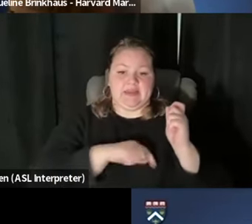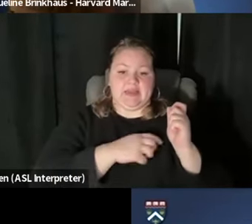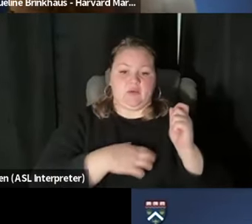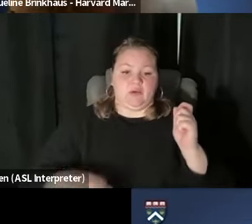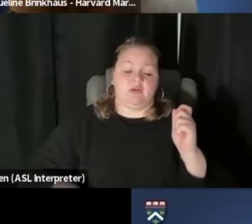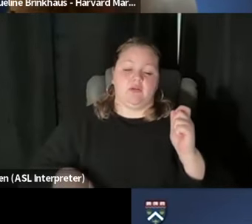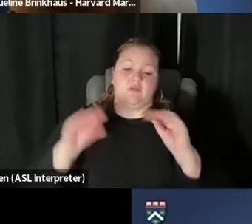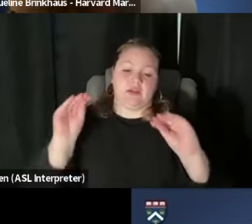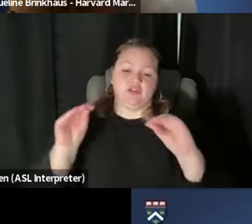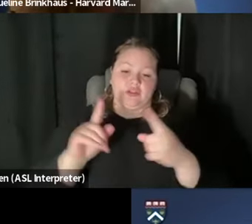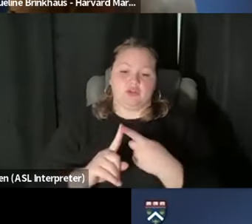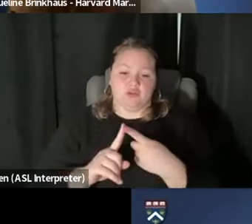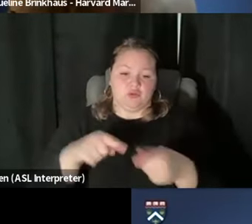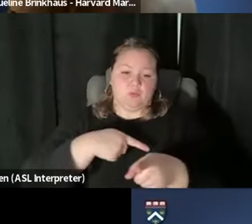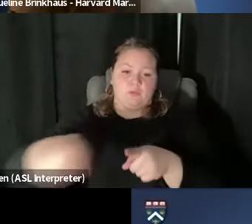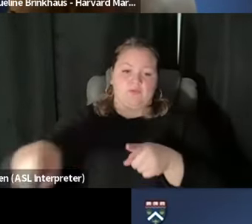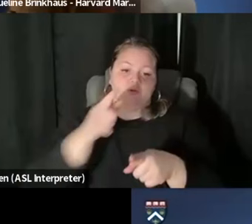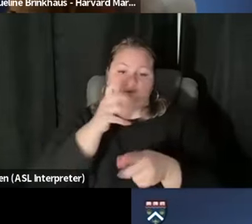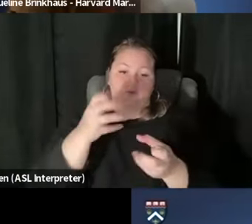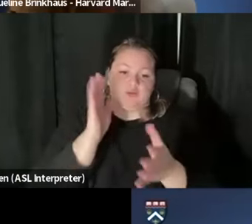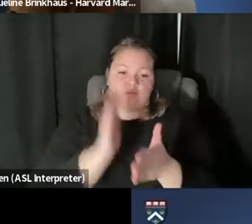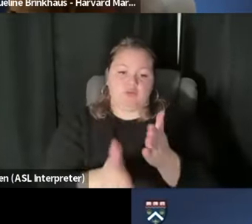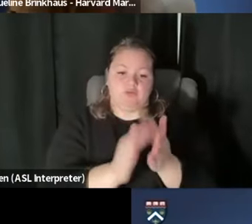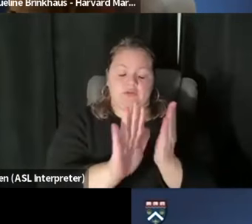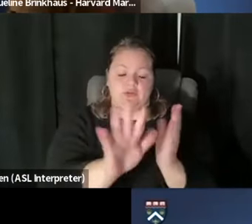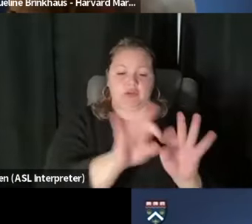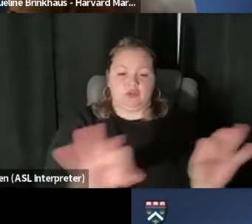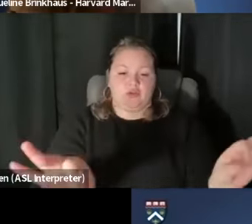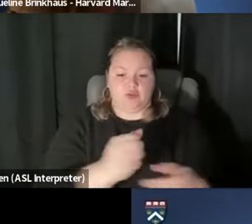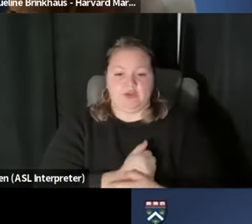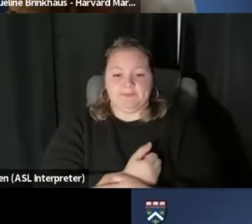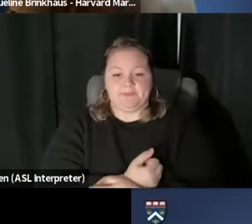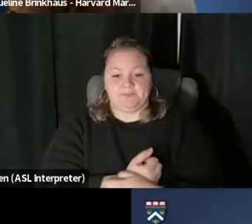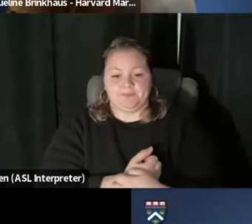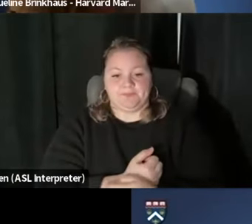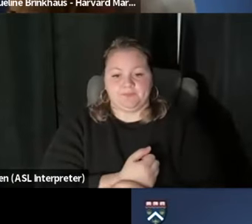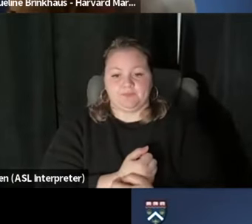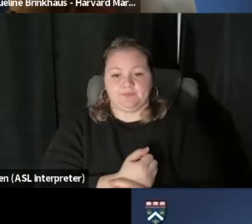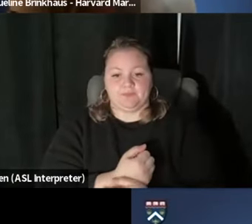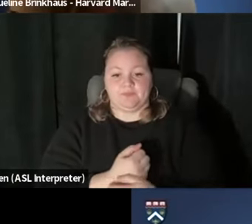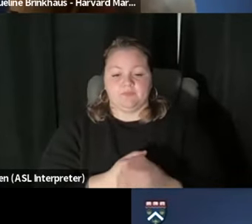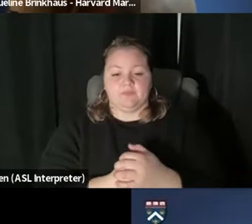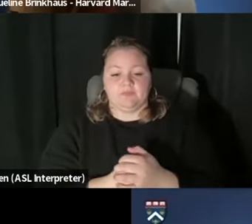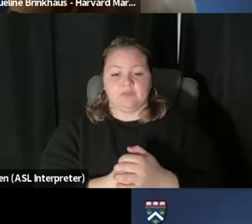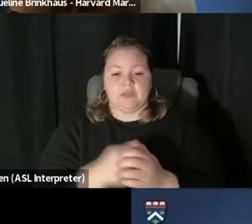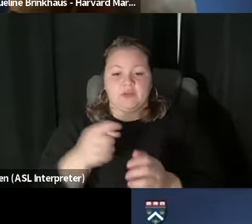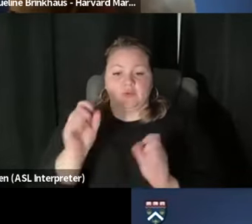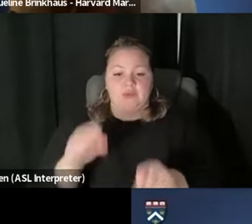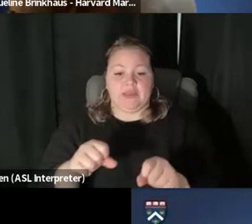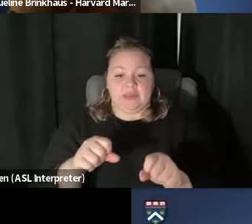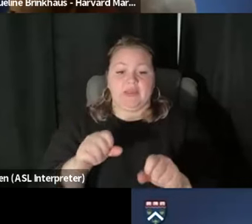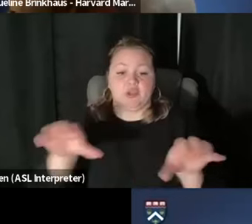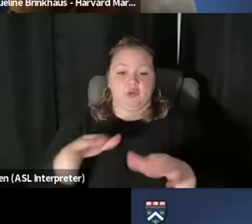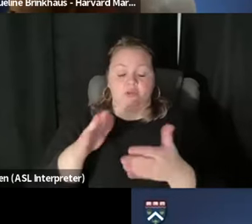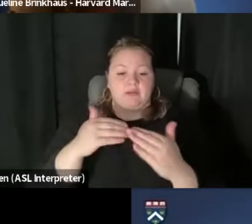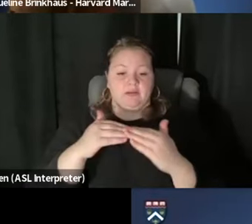to professionals who want to complete their degree in a part-time on a part-time basis. So you can complete it within